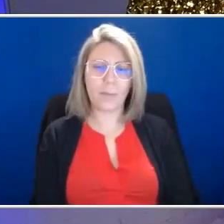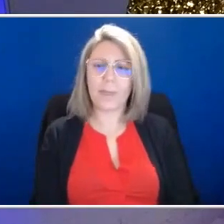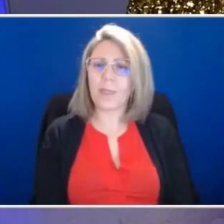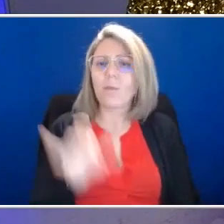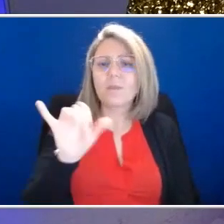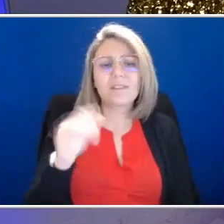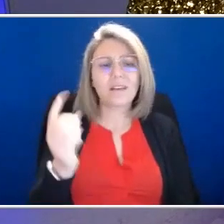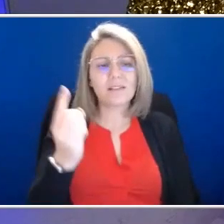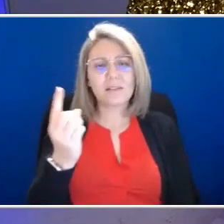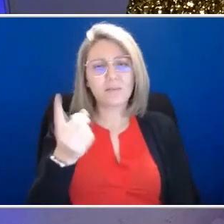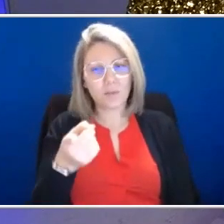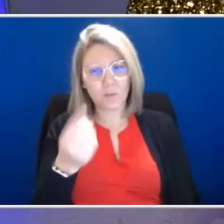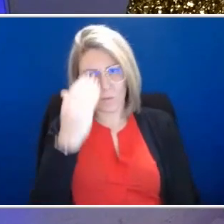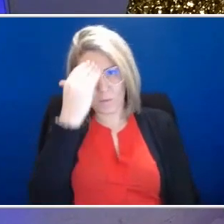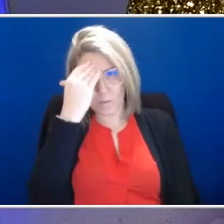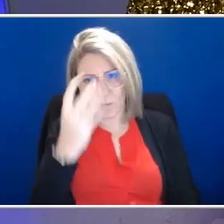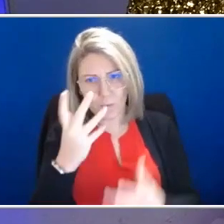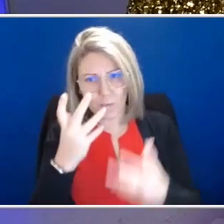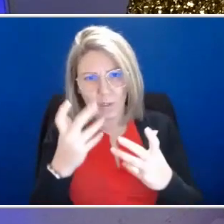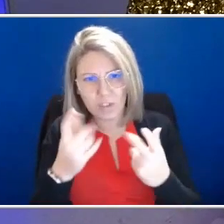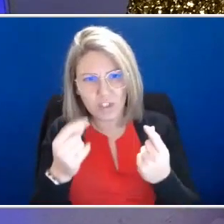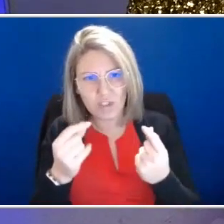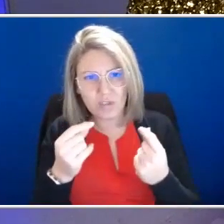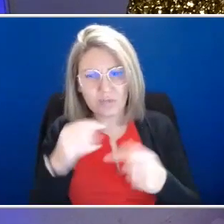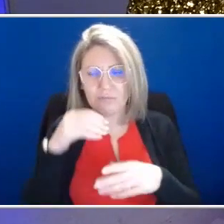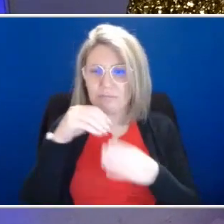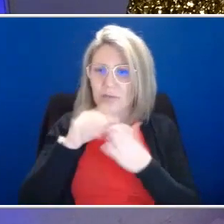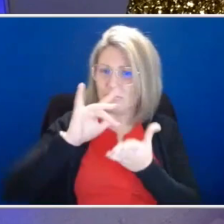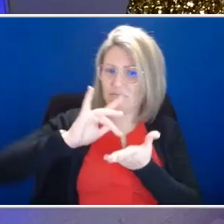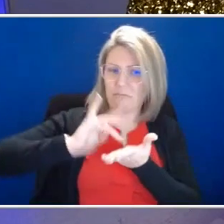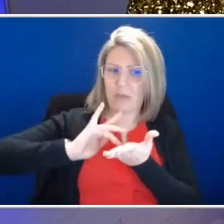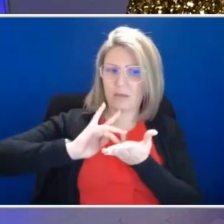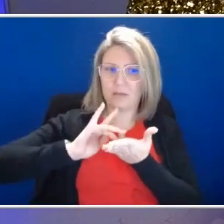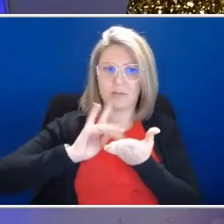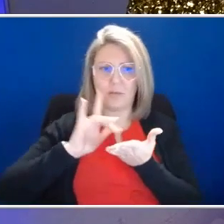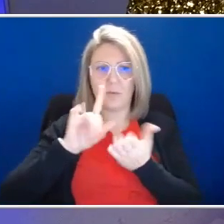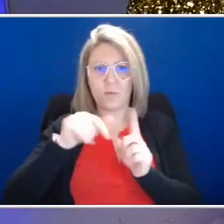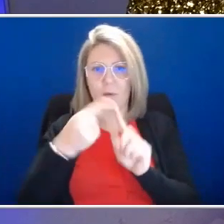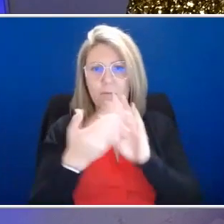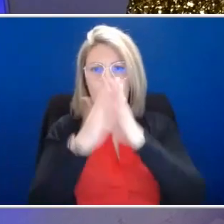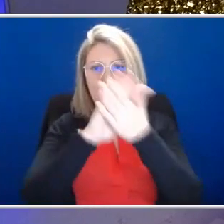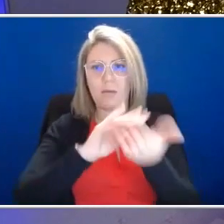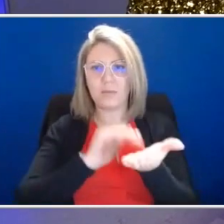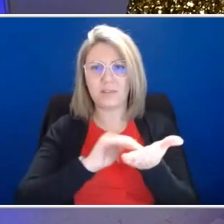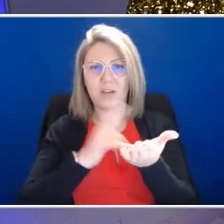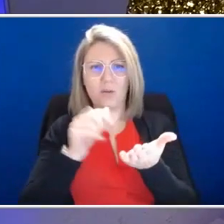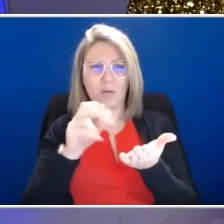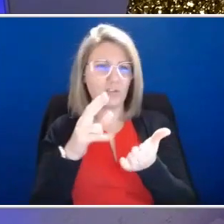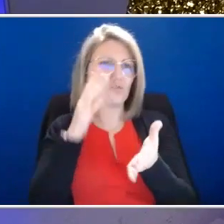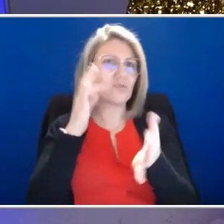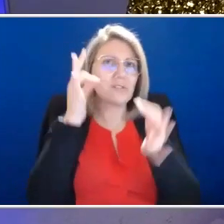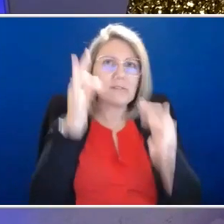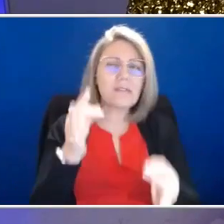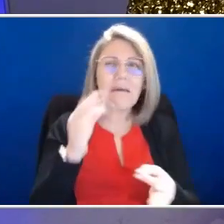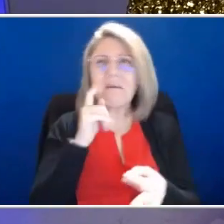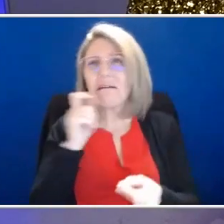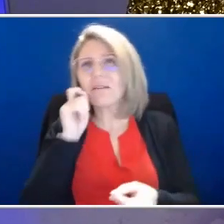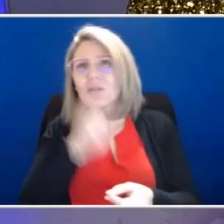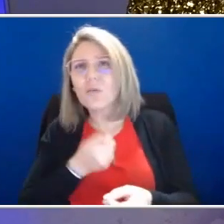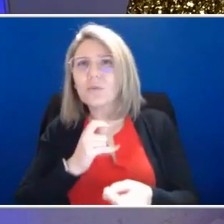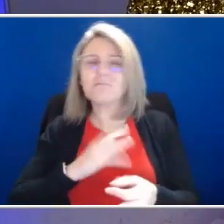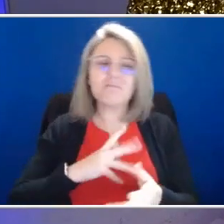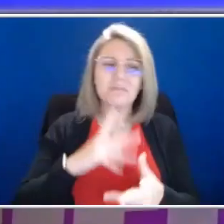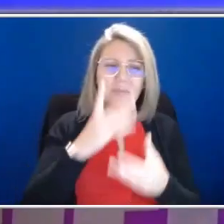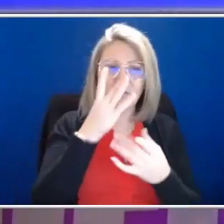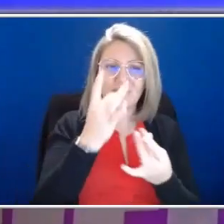you knew you wanted to do in medicine when you wanted to become a doctor, or was this something that you decided along the way you thought was cool and interesting? It was definitely one of